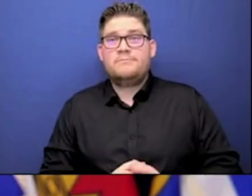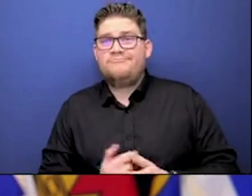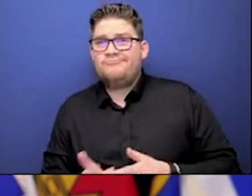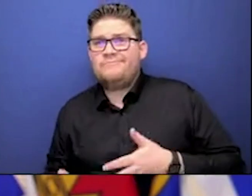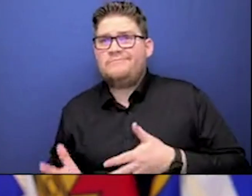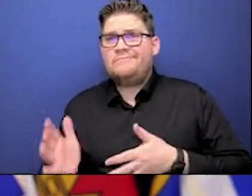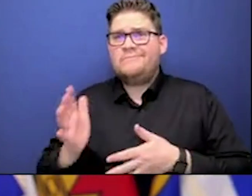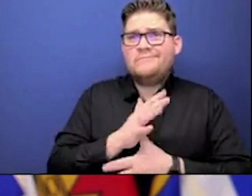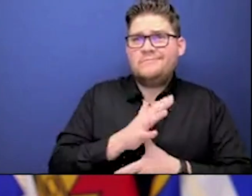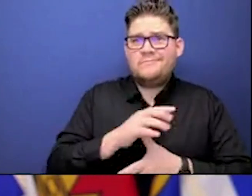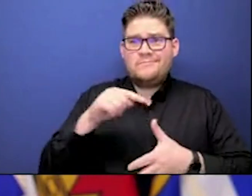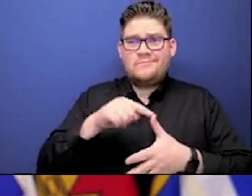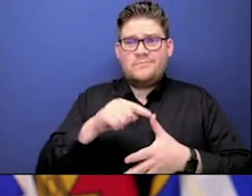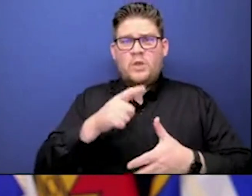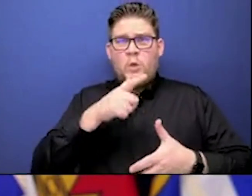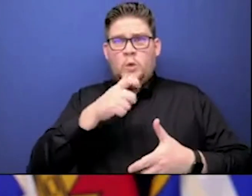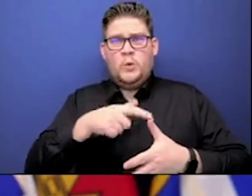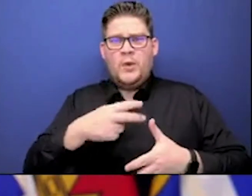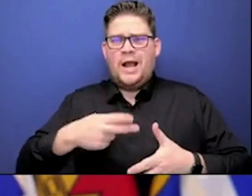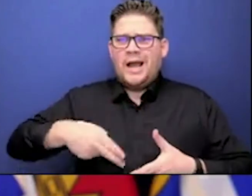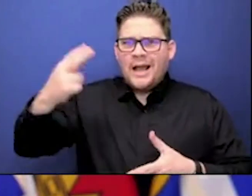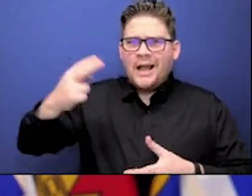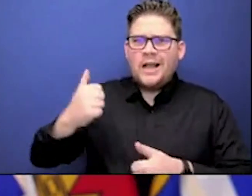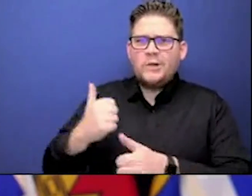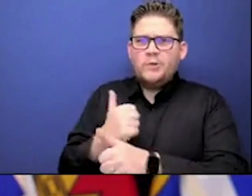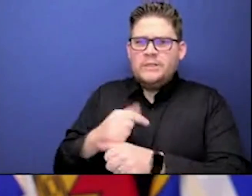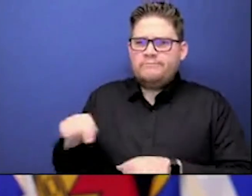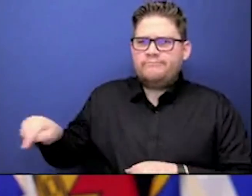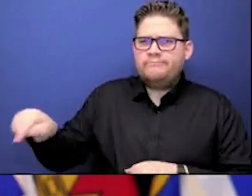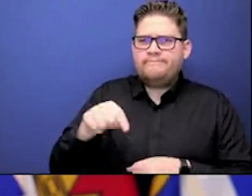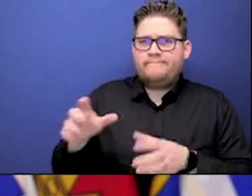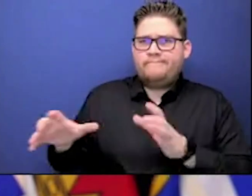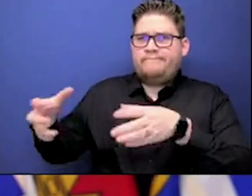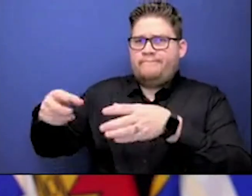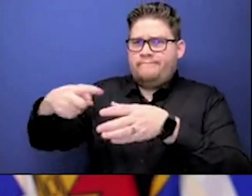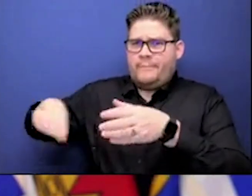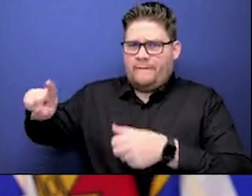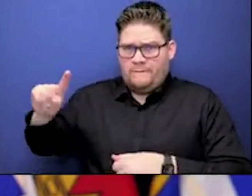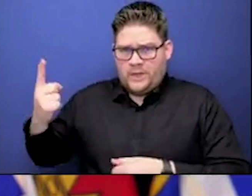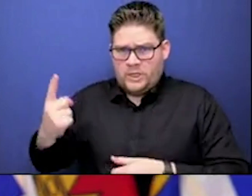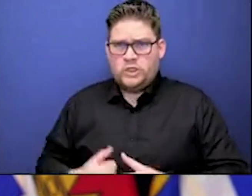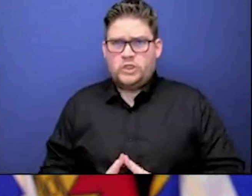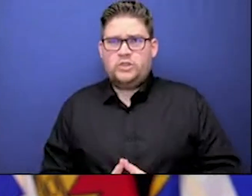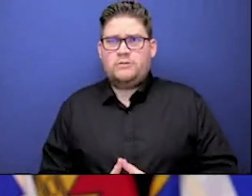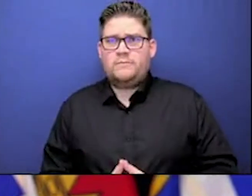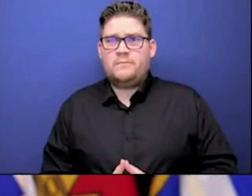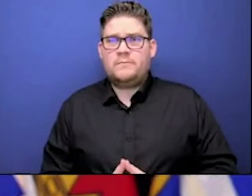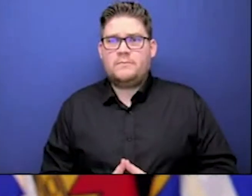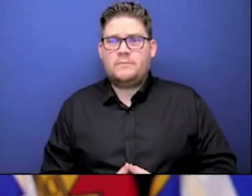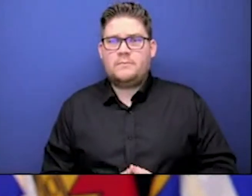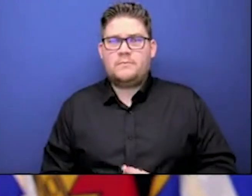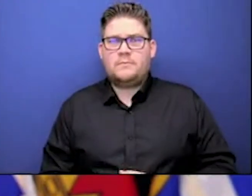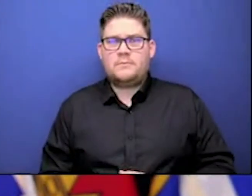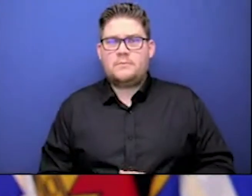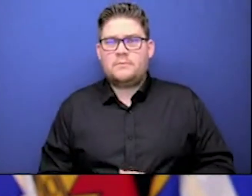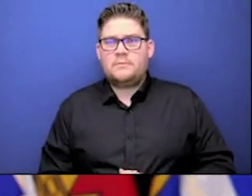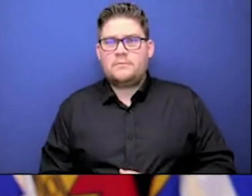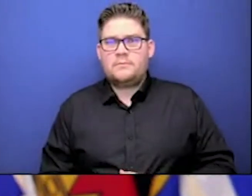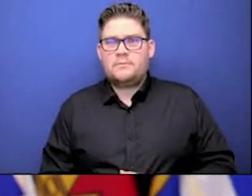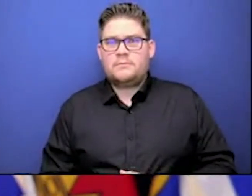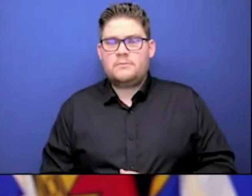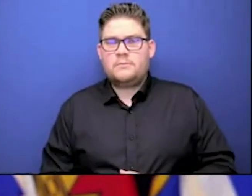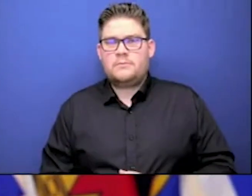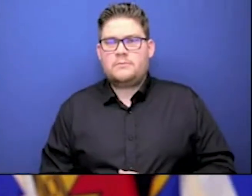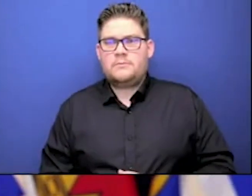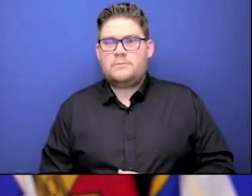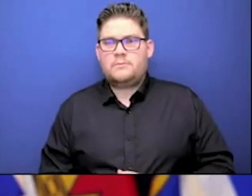than adults, the vaccine development is focused on preventing illness in children. And I was struck just last week, I happened